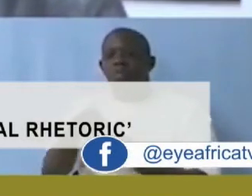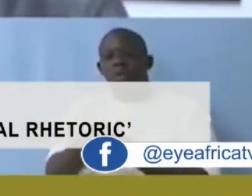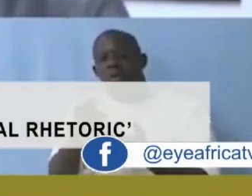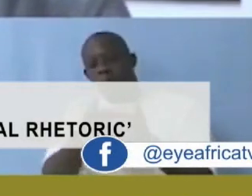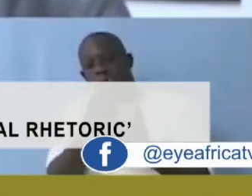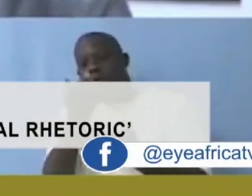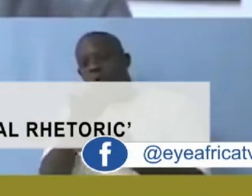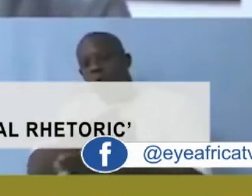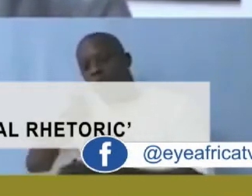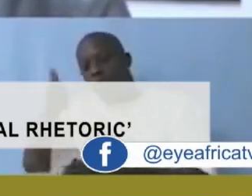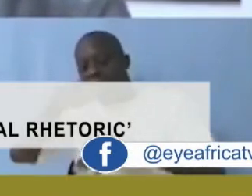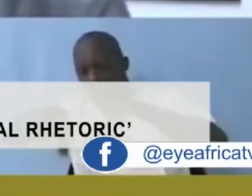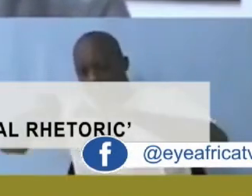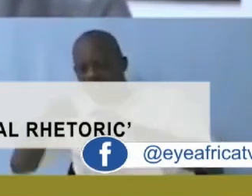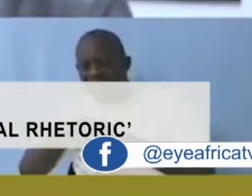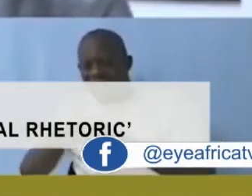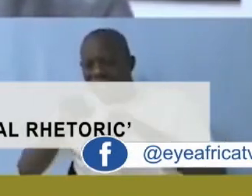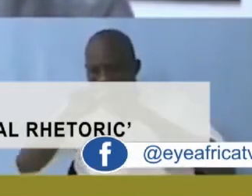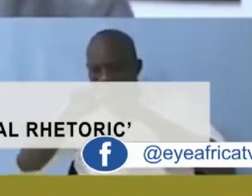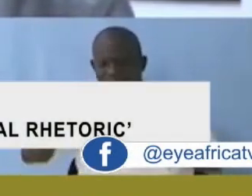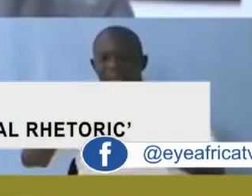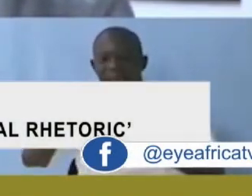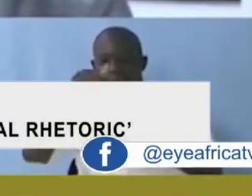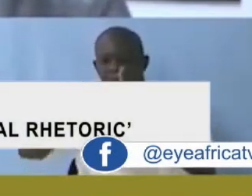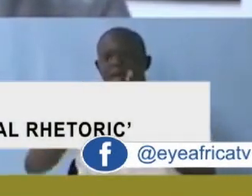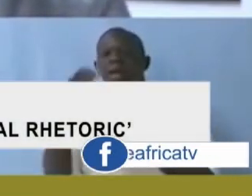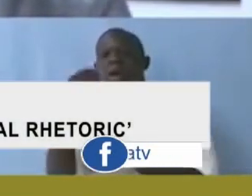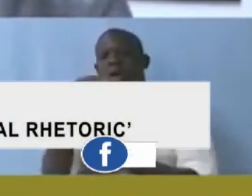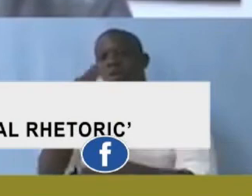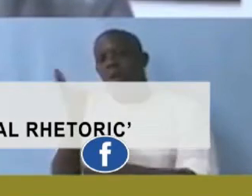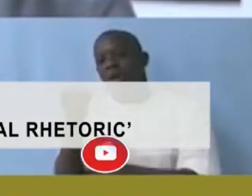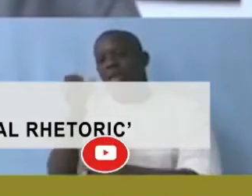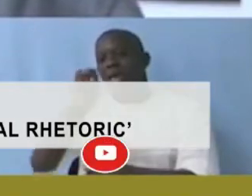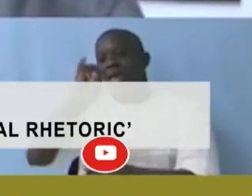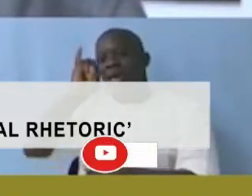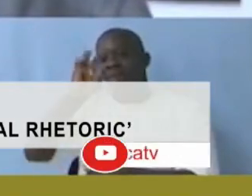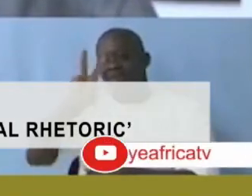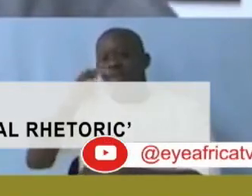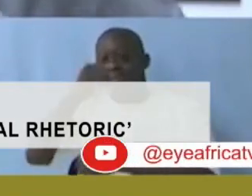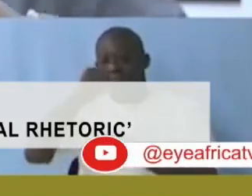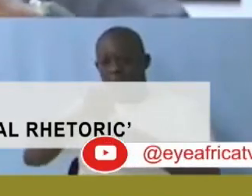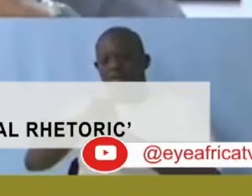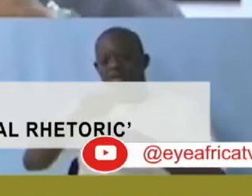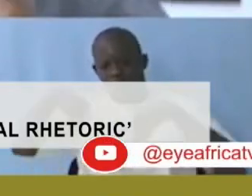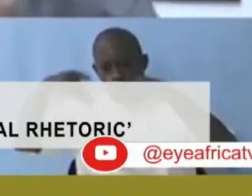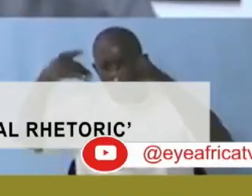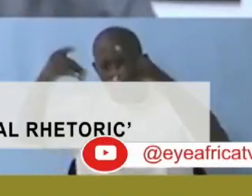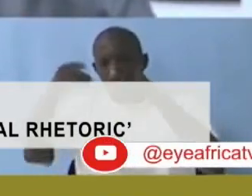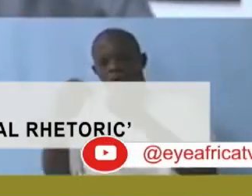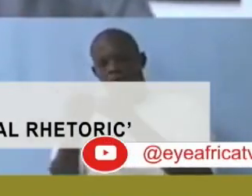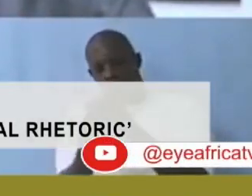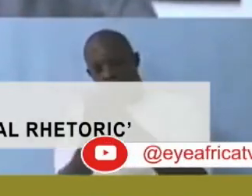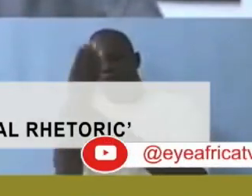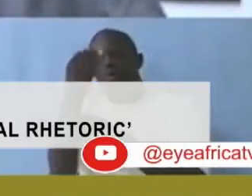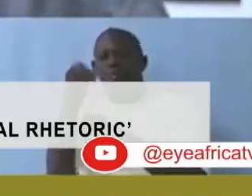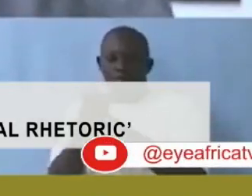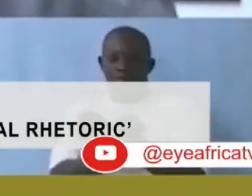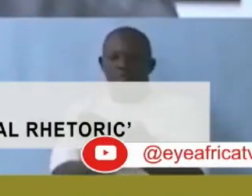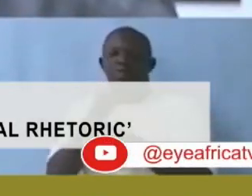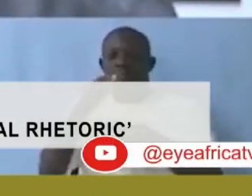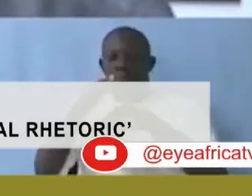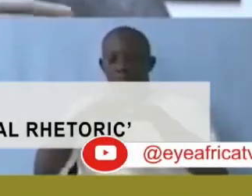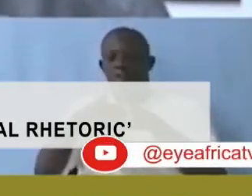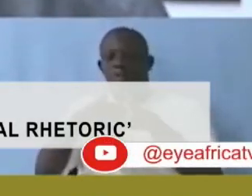itself. And that's how HIV becomes successful. But not only that, that RNA it